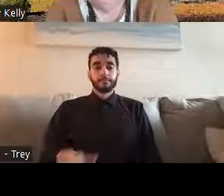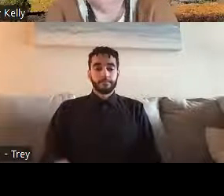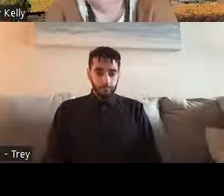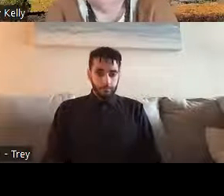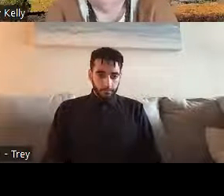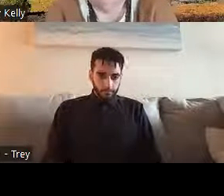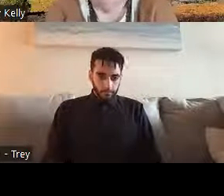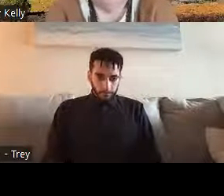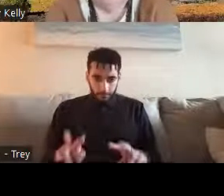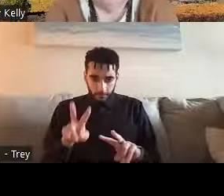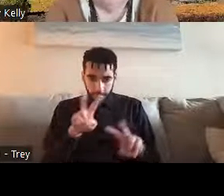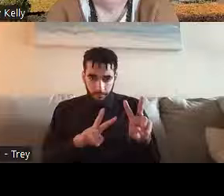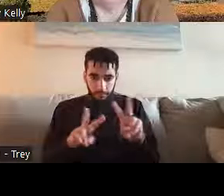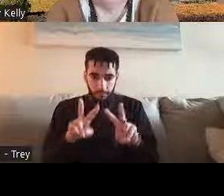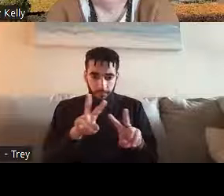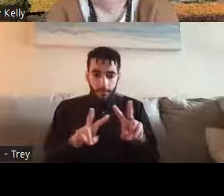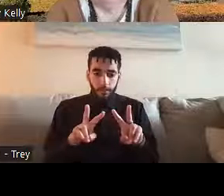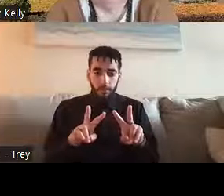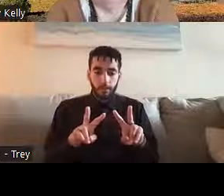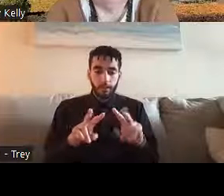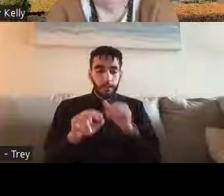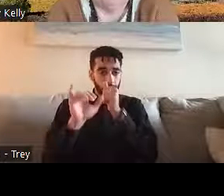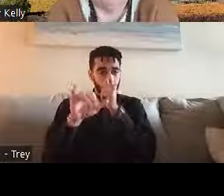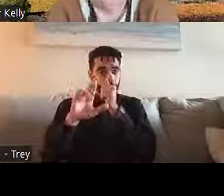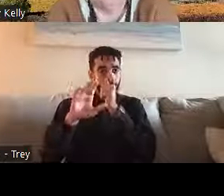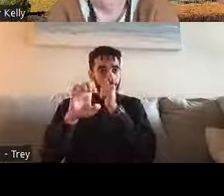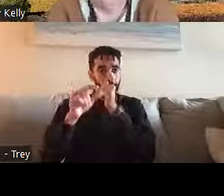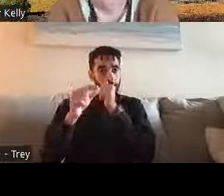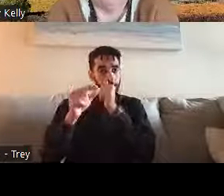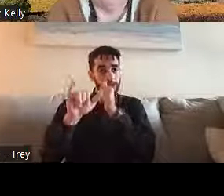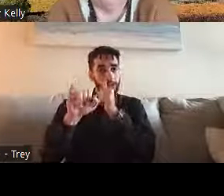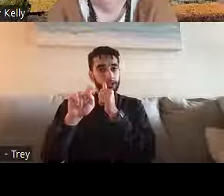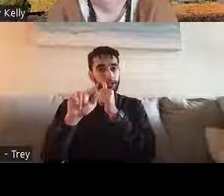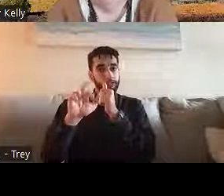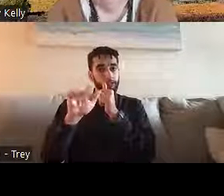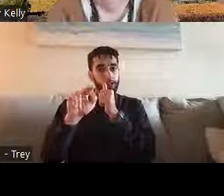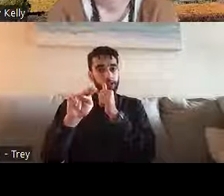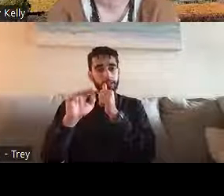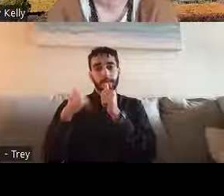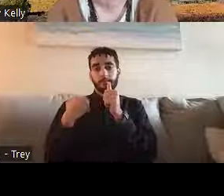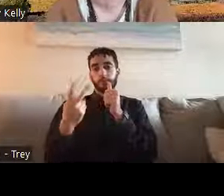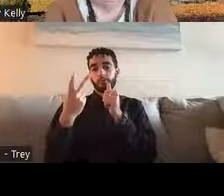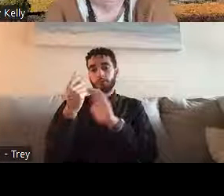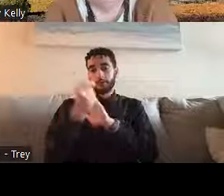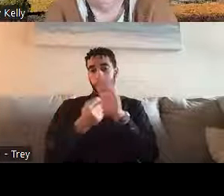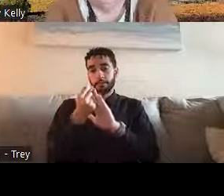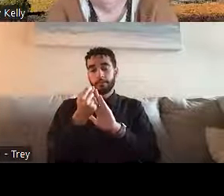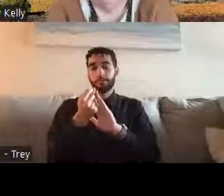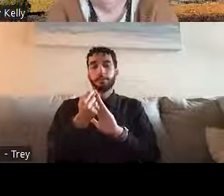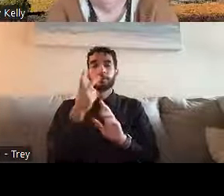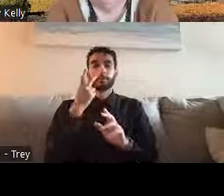You looked at this is a registration. We have a two-step authentication process. I think you saw this in